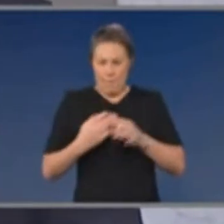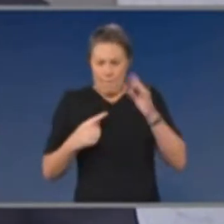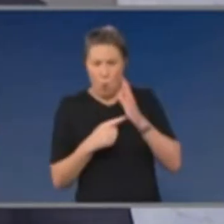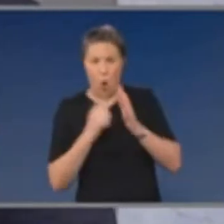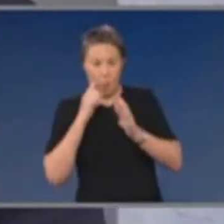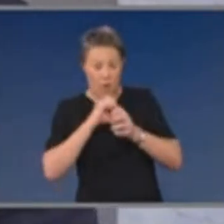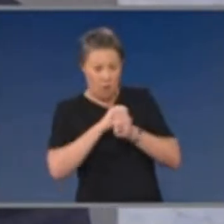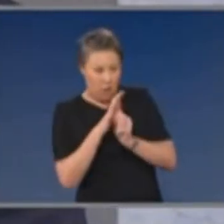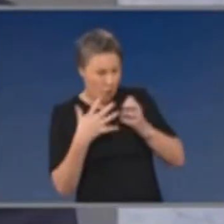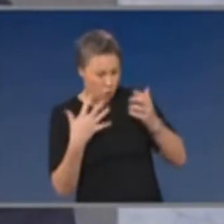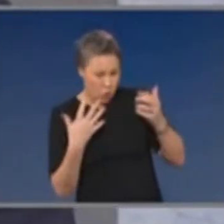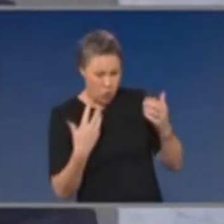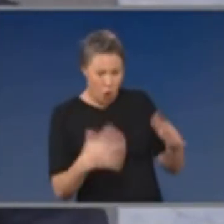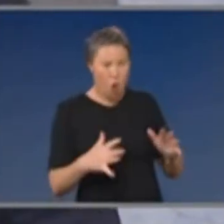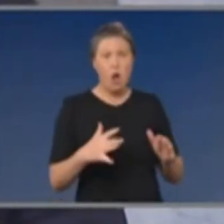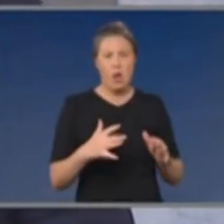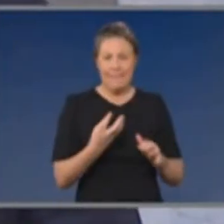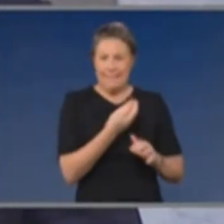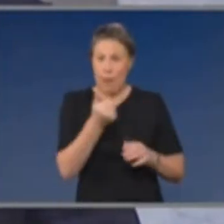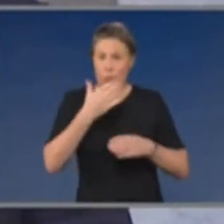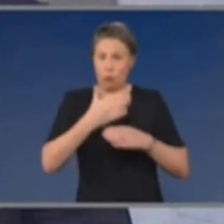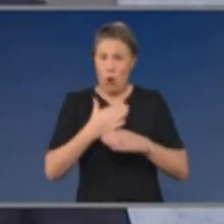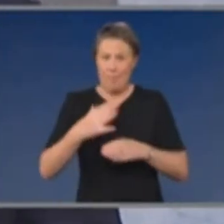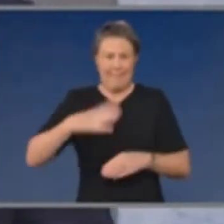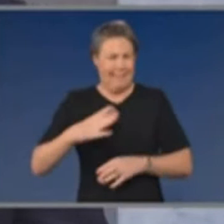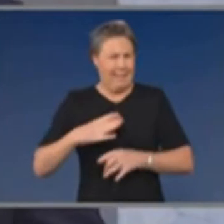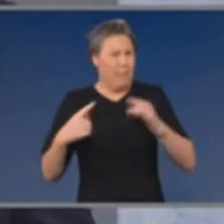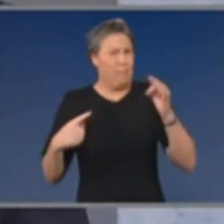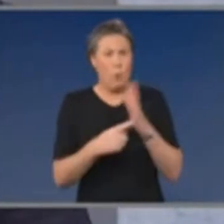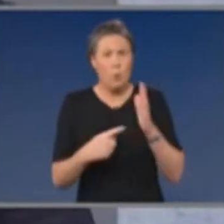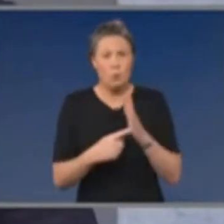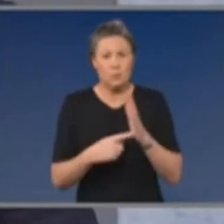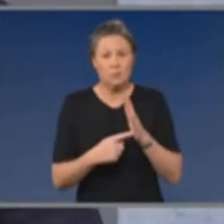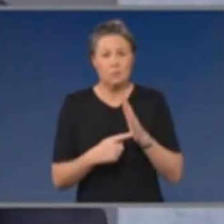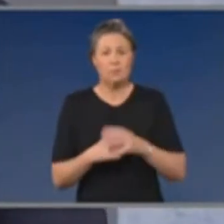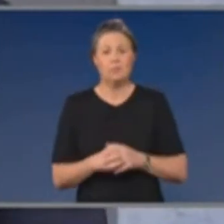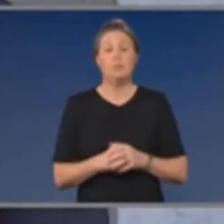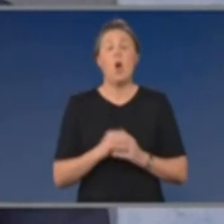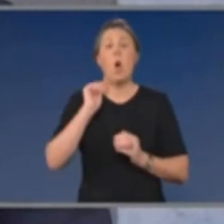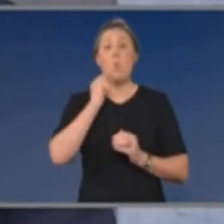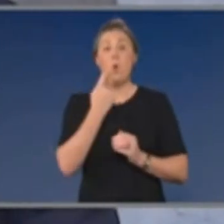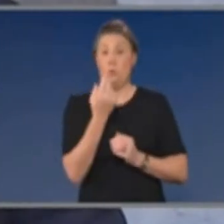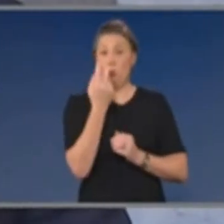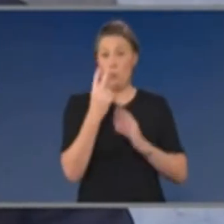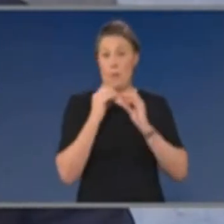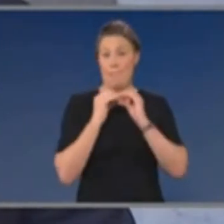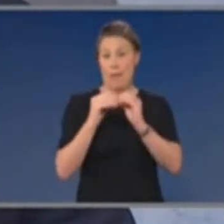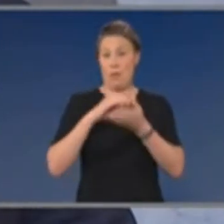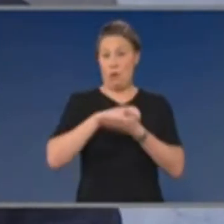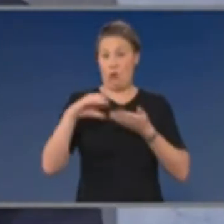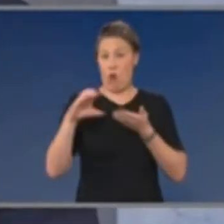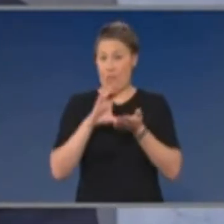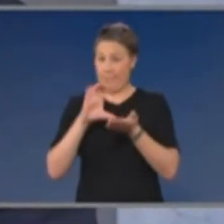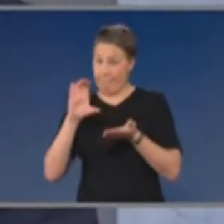today we are making a very big commitment of some $2 billion in two particular areas to support the upskilling